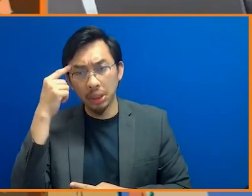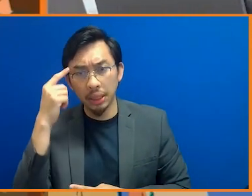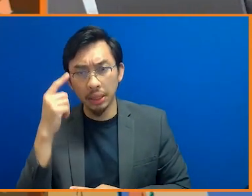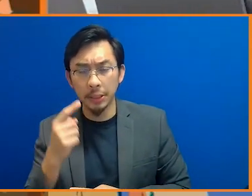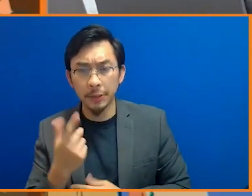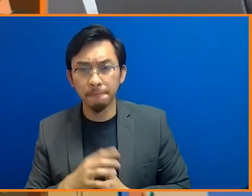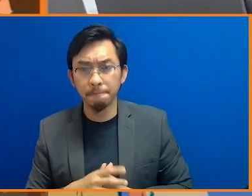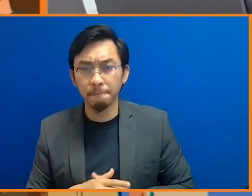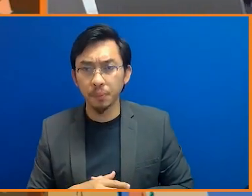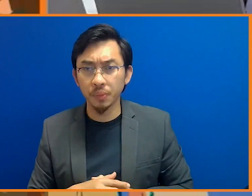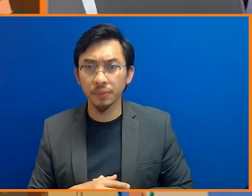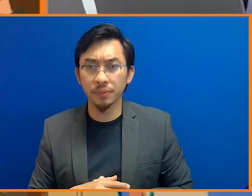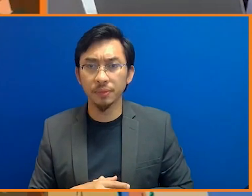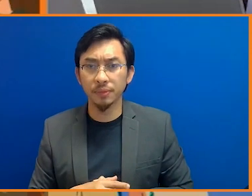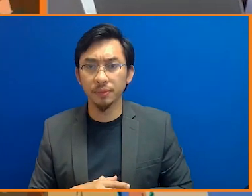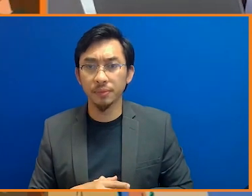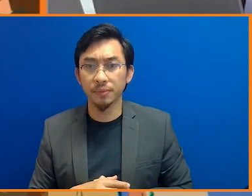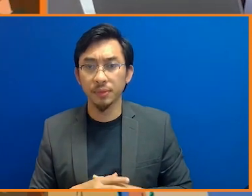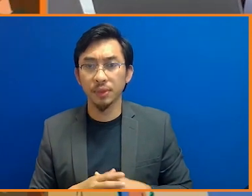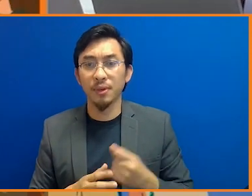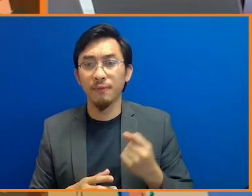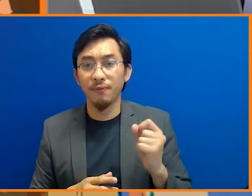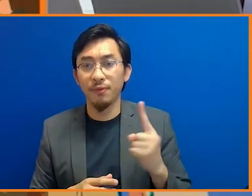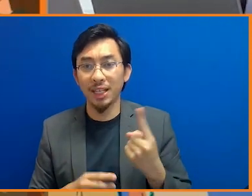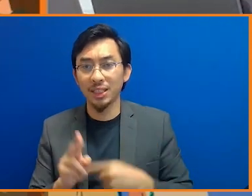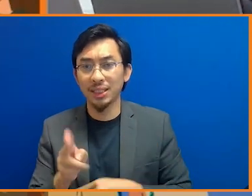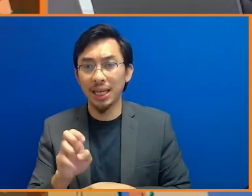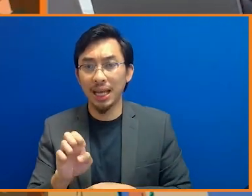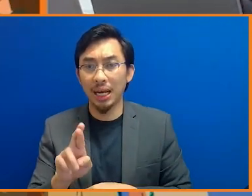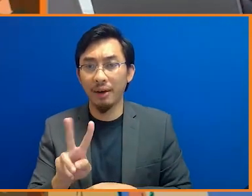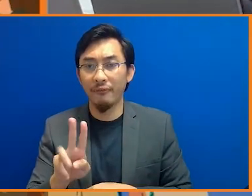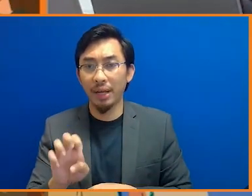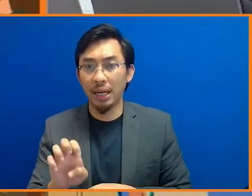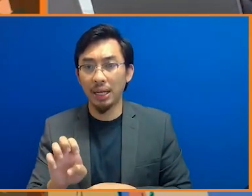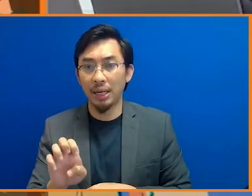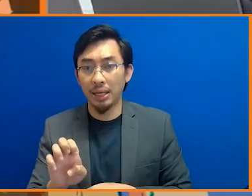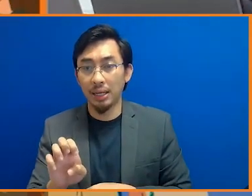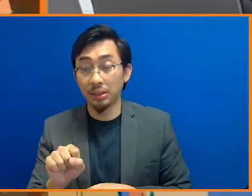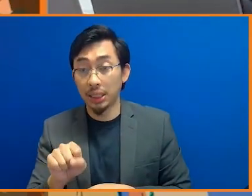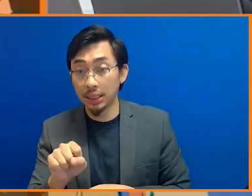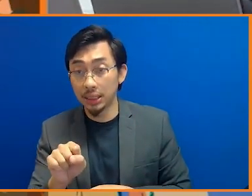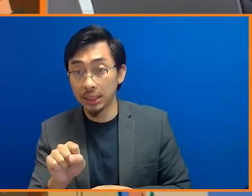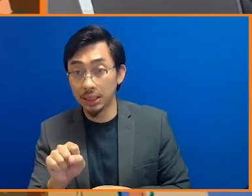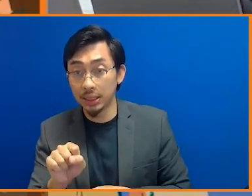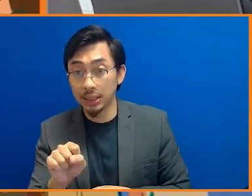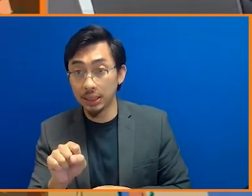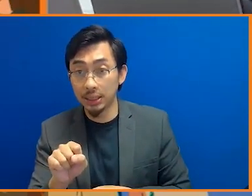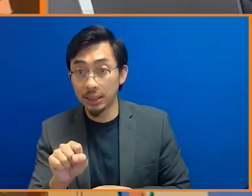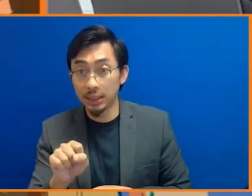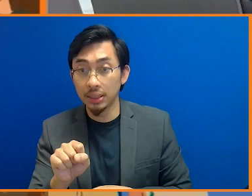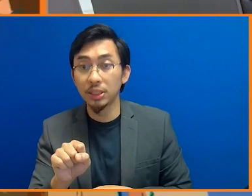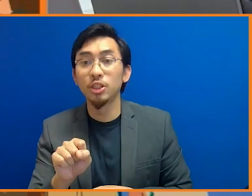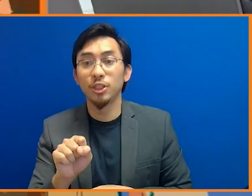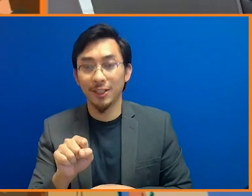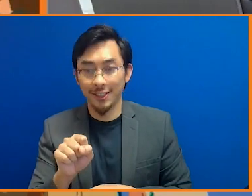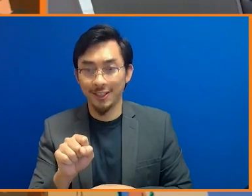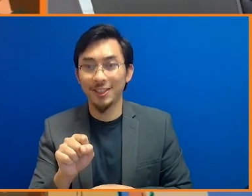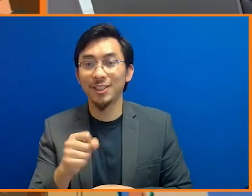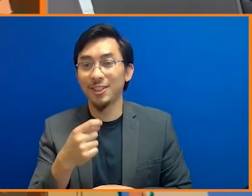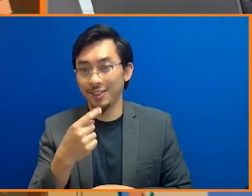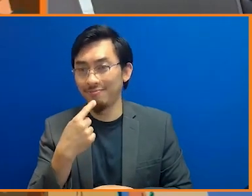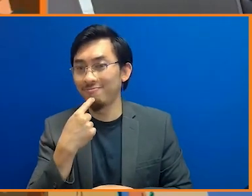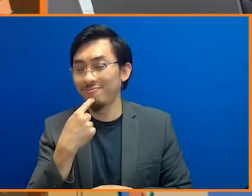Okay. Is I think I'm the first one is Harfe Pierre Siddhartha. Am I right? Yes, sir.